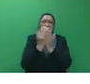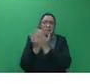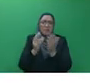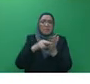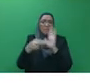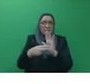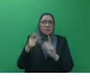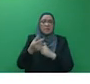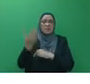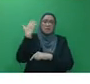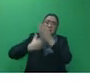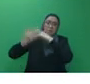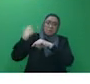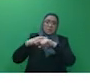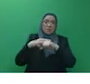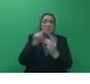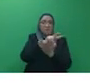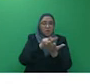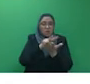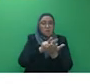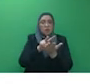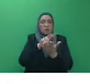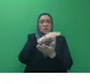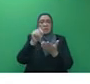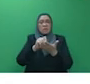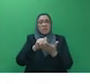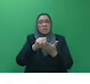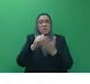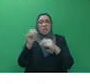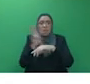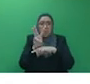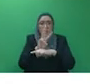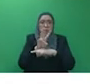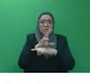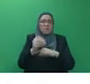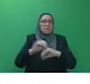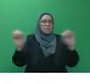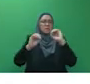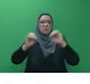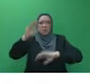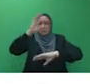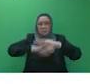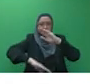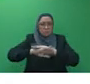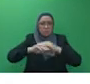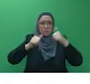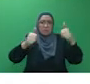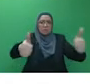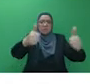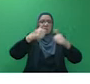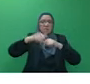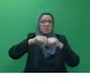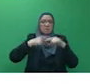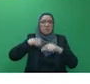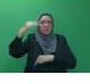like real product tv productions movie production so i know a little bit more about what goes into a production i didn't have first-hand